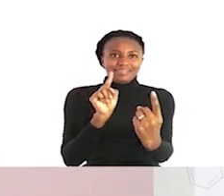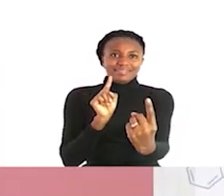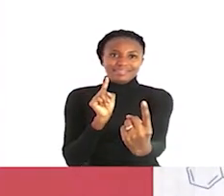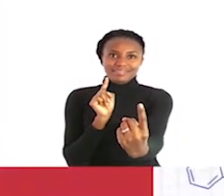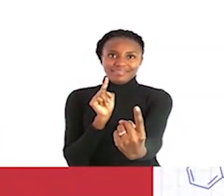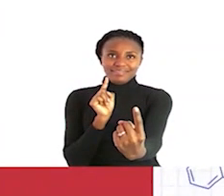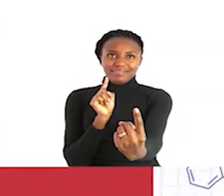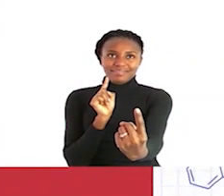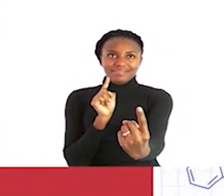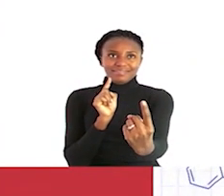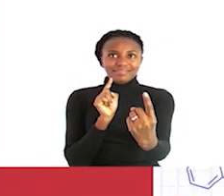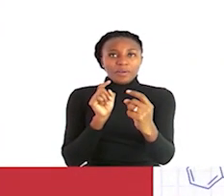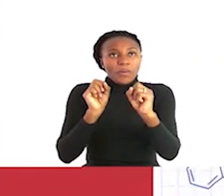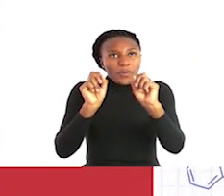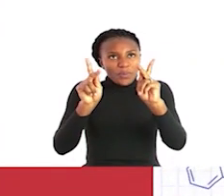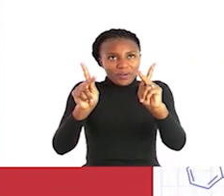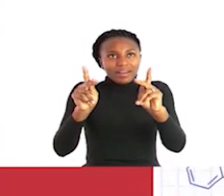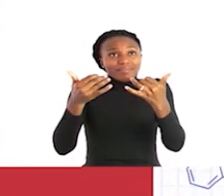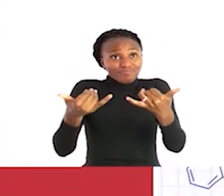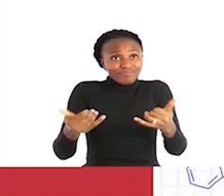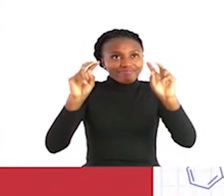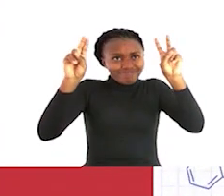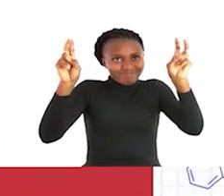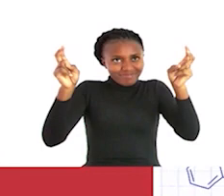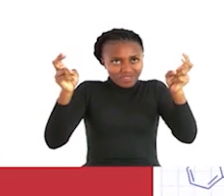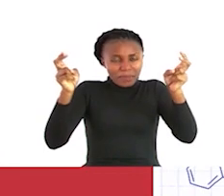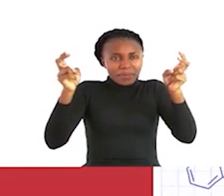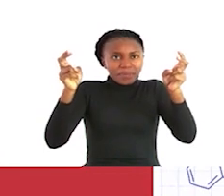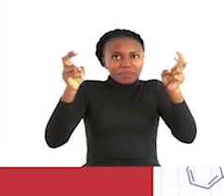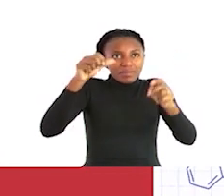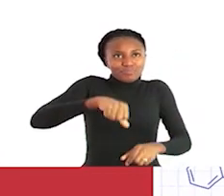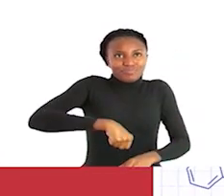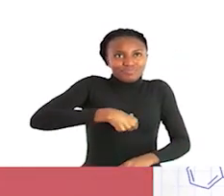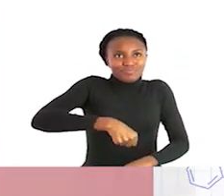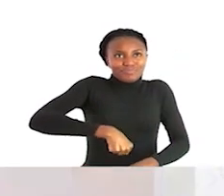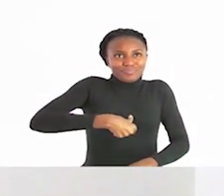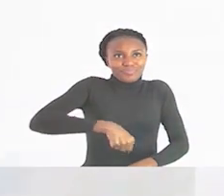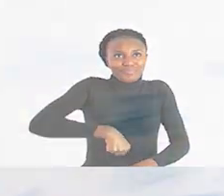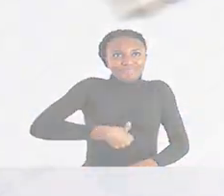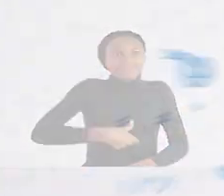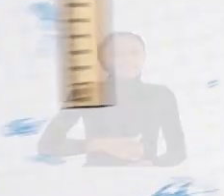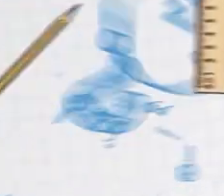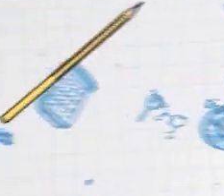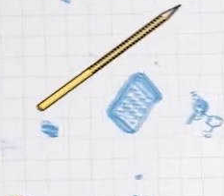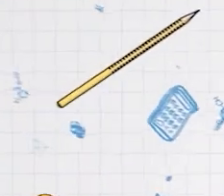anyone. Right. Today's lesson is on diseases.